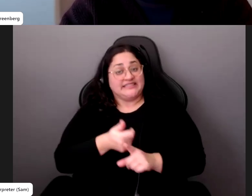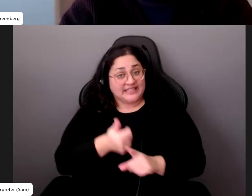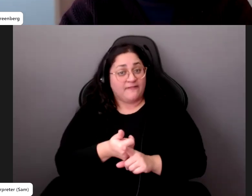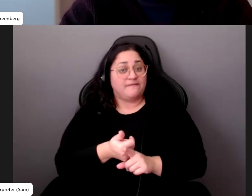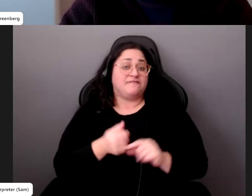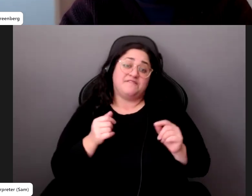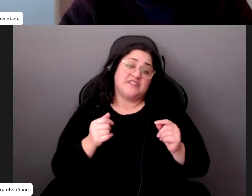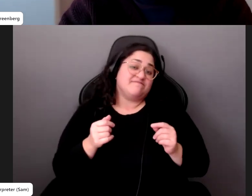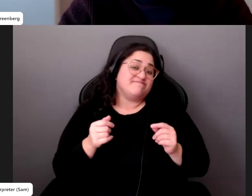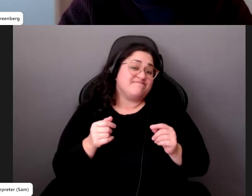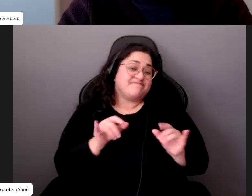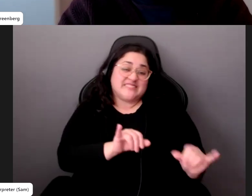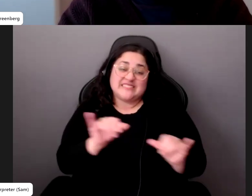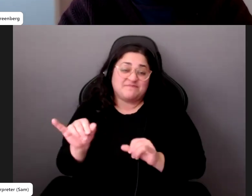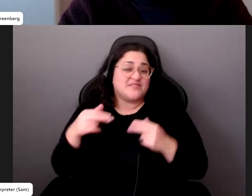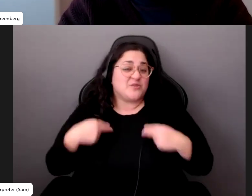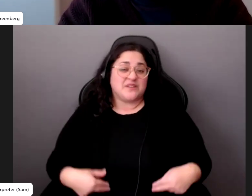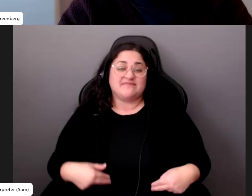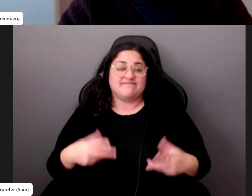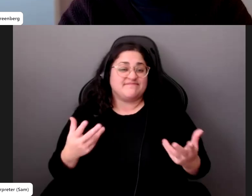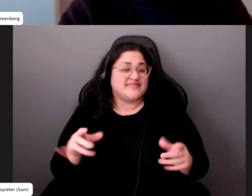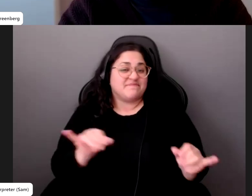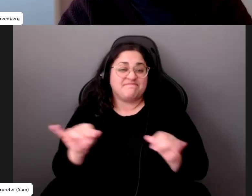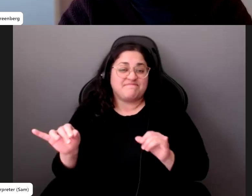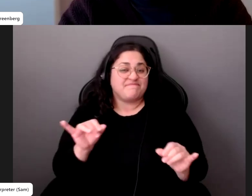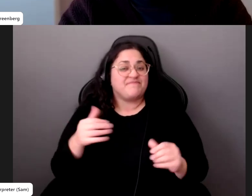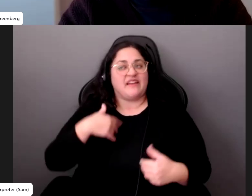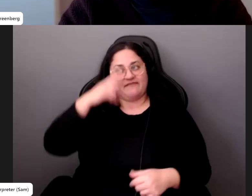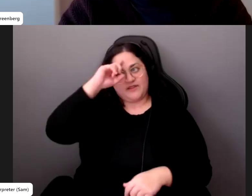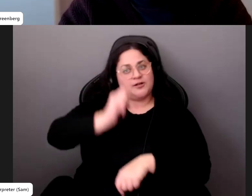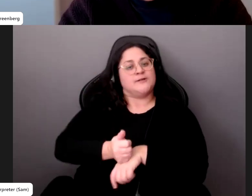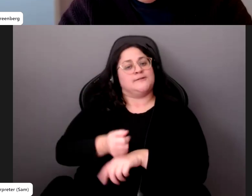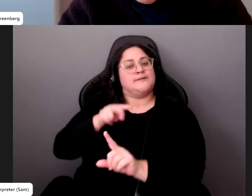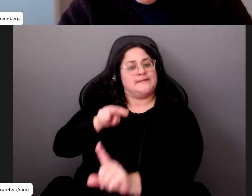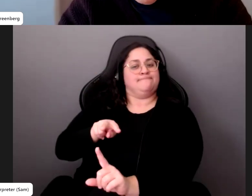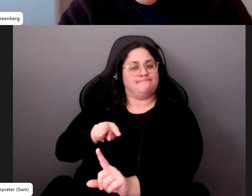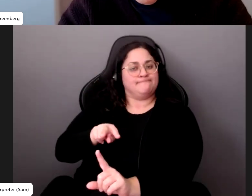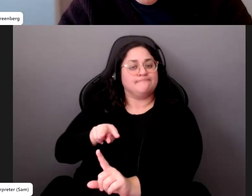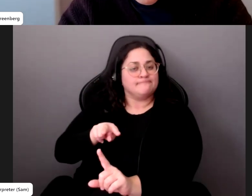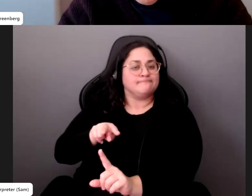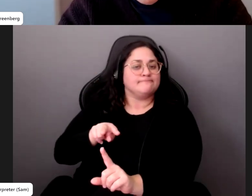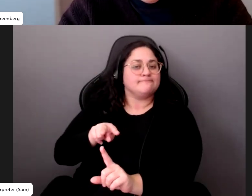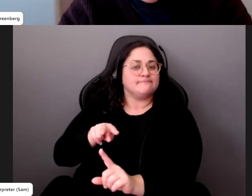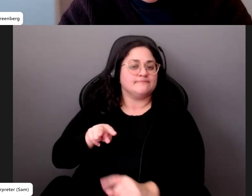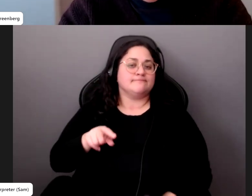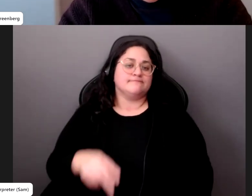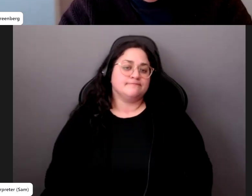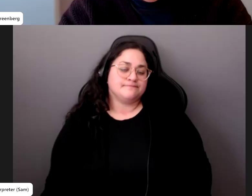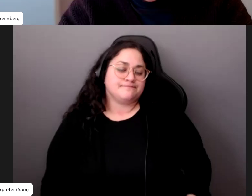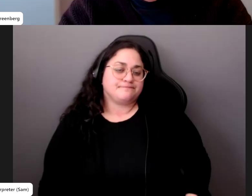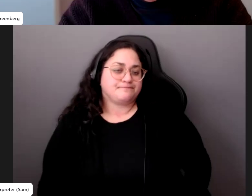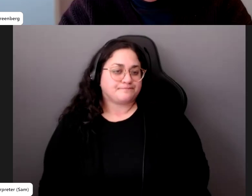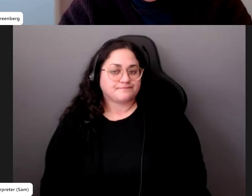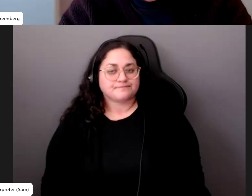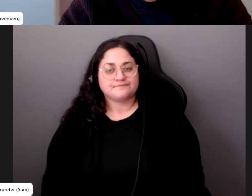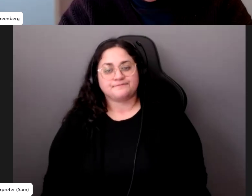might have in generating these texts, the ChatGPT will have it, the generative AI will have it as well. Yeah,